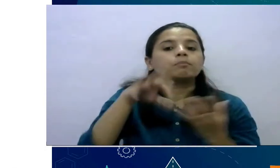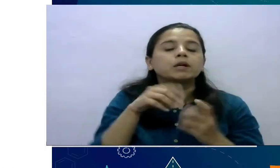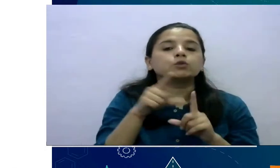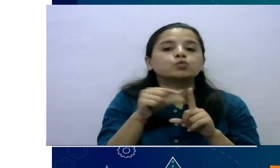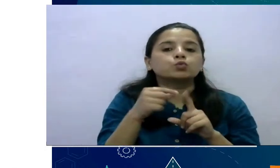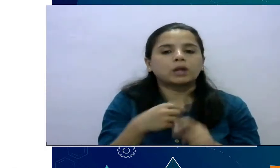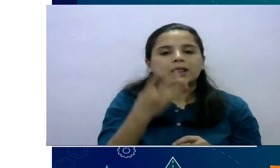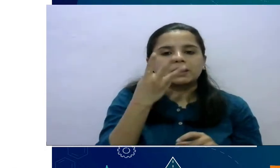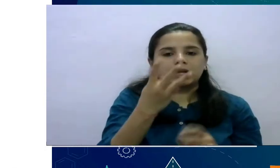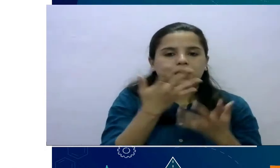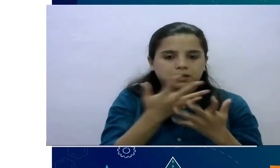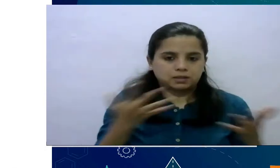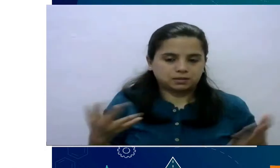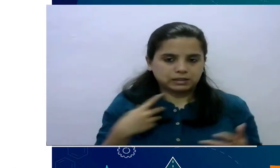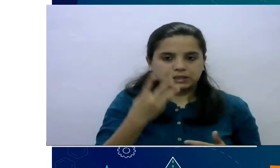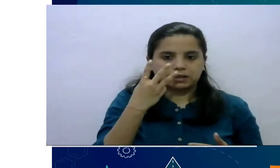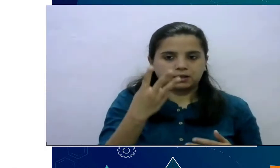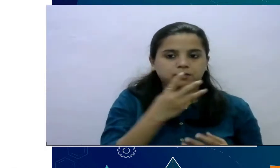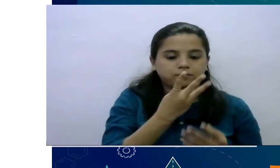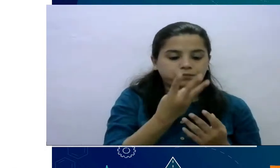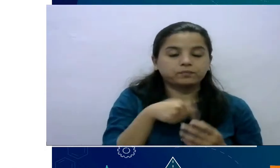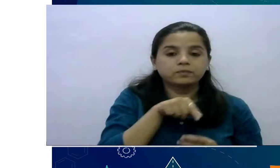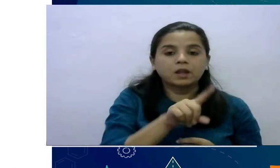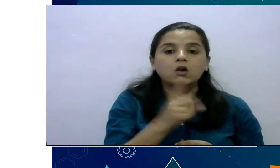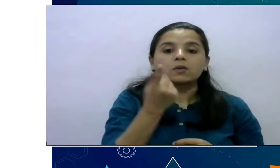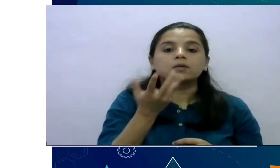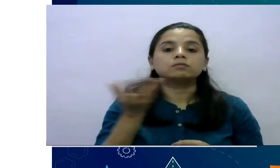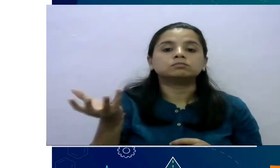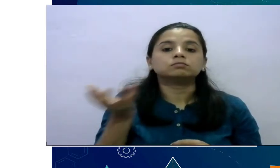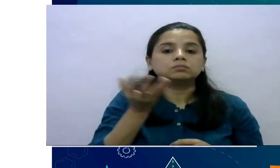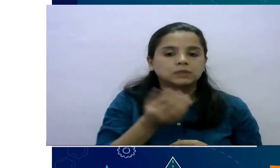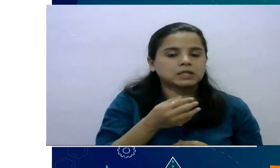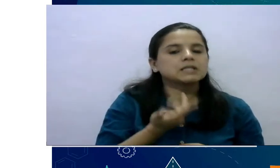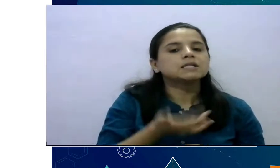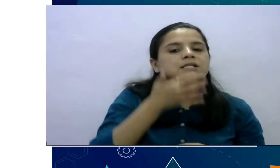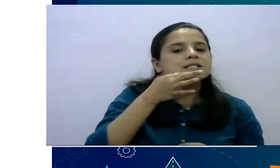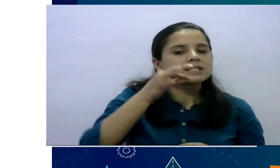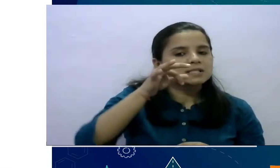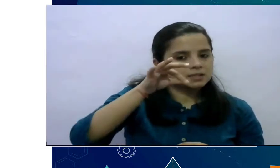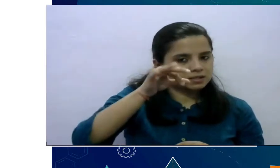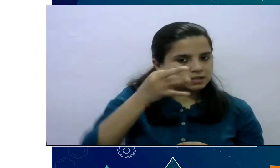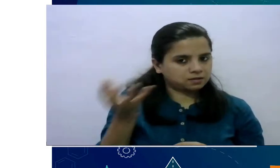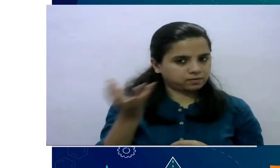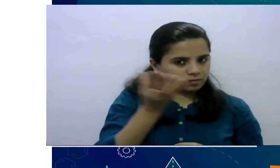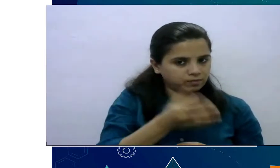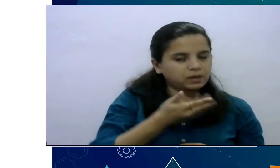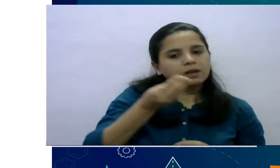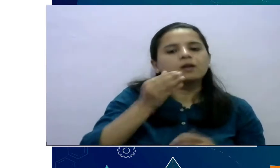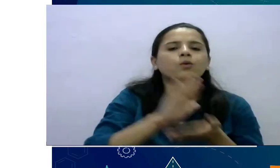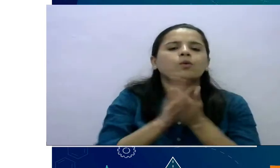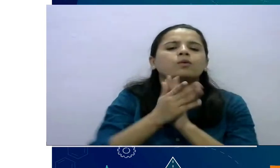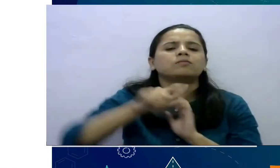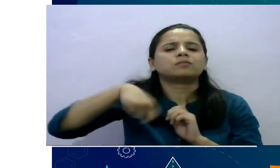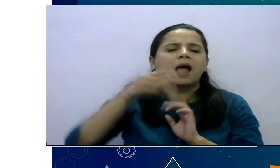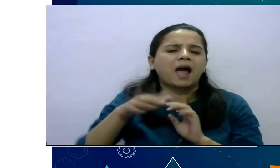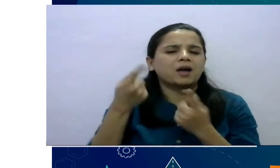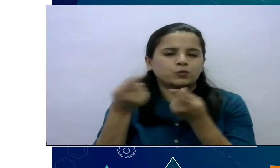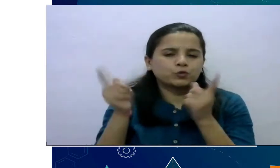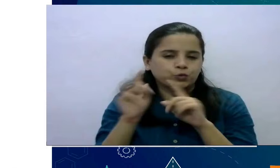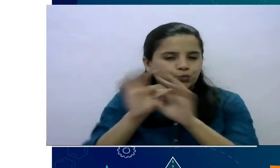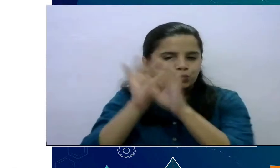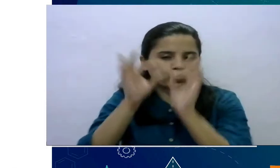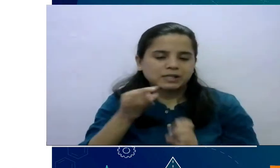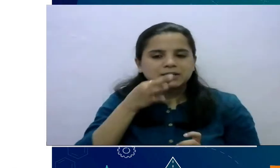more things. What do I have? Please go and get a little bit of salt from the kitchen, which is easily available. Then